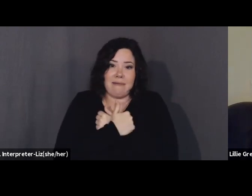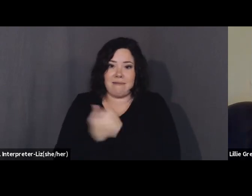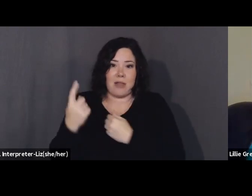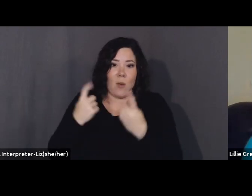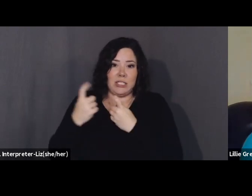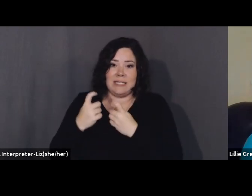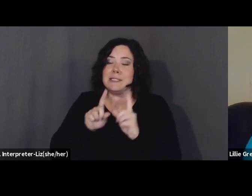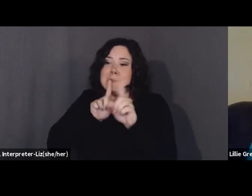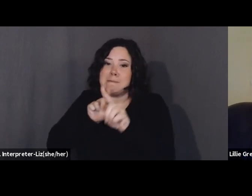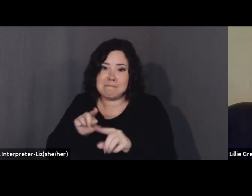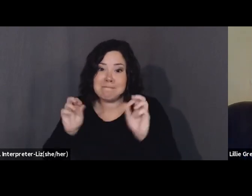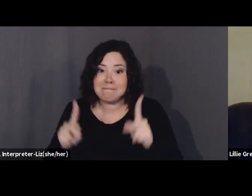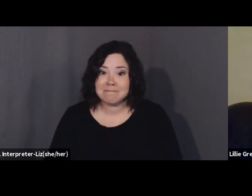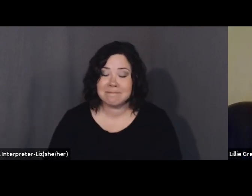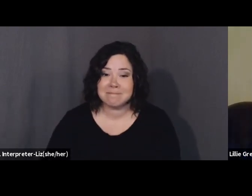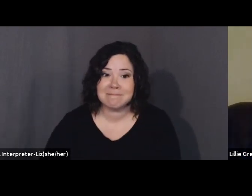hearing from folks.